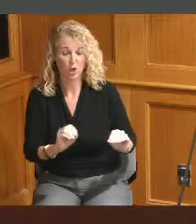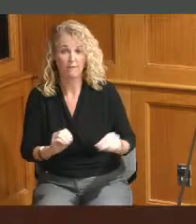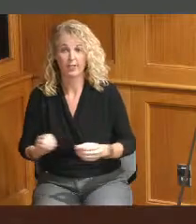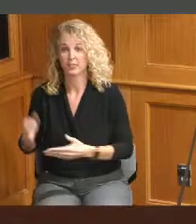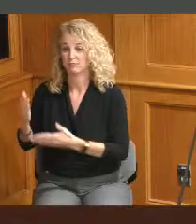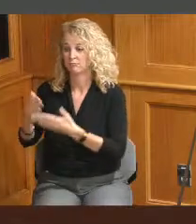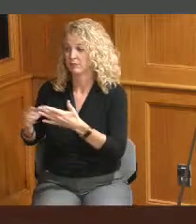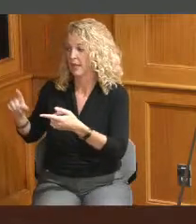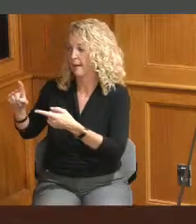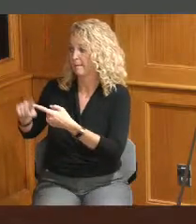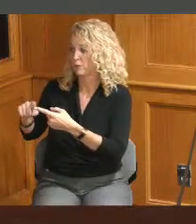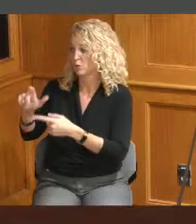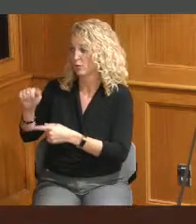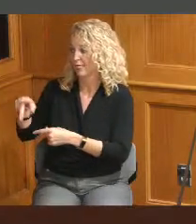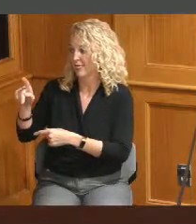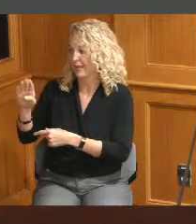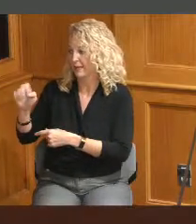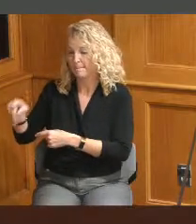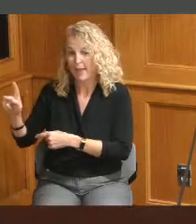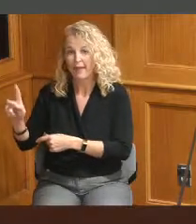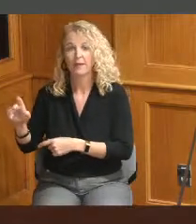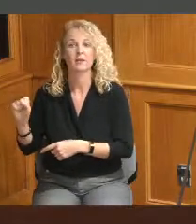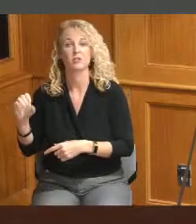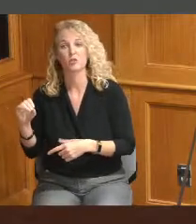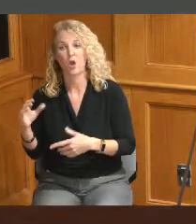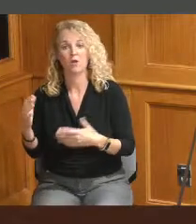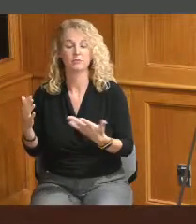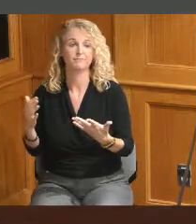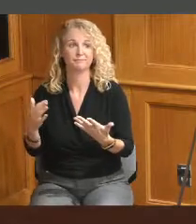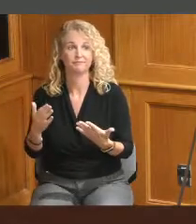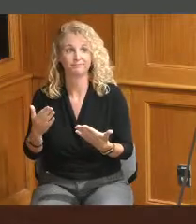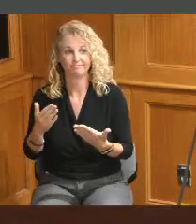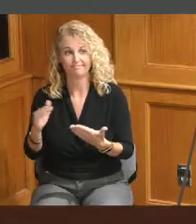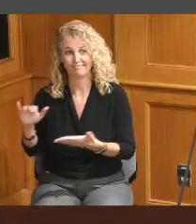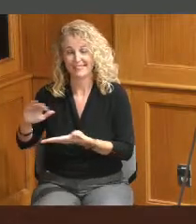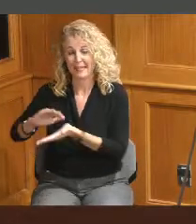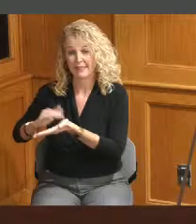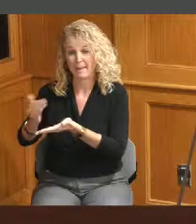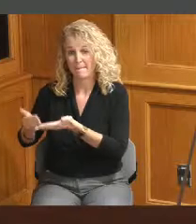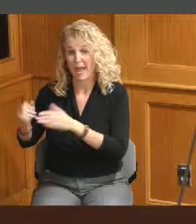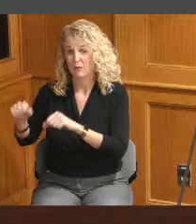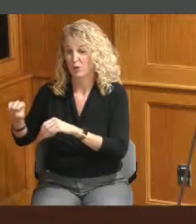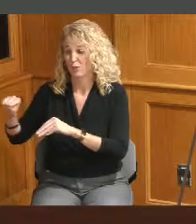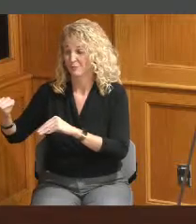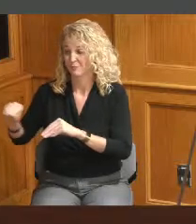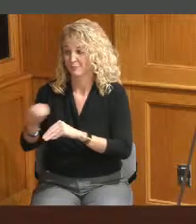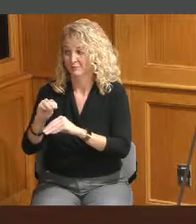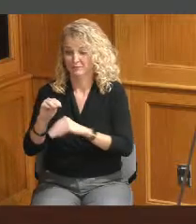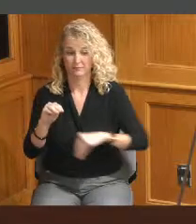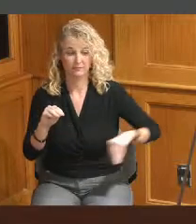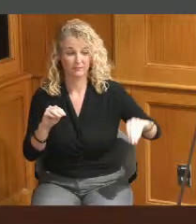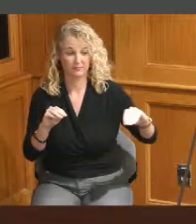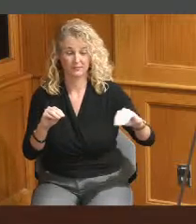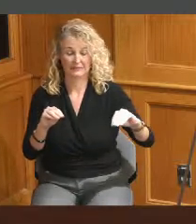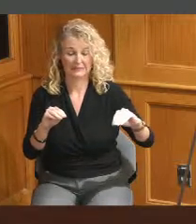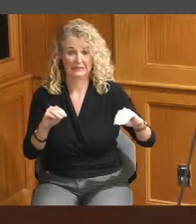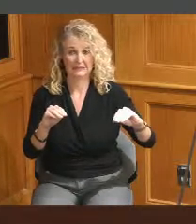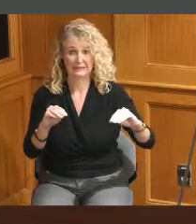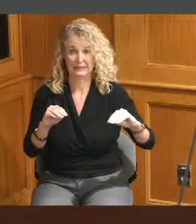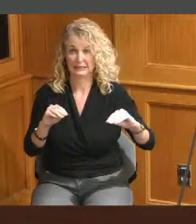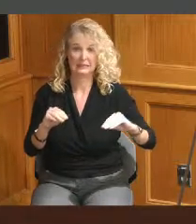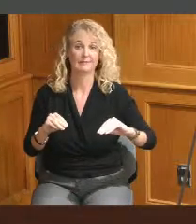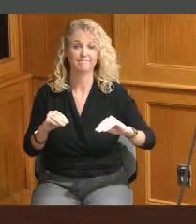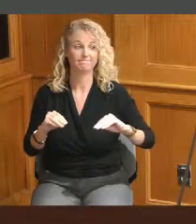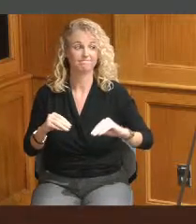to the land bank as well. So in terms of whether a portion of the amount that's going to one of those other statutory entities could be used for land